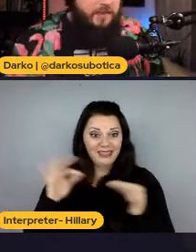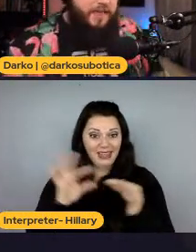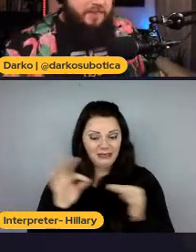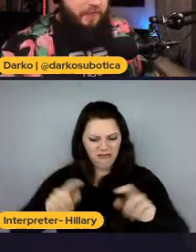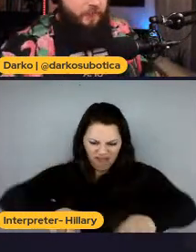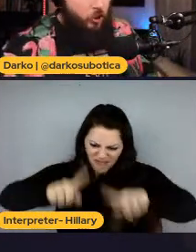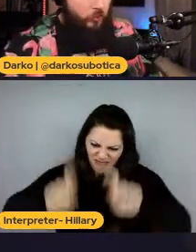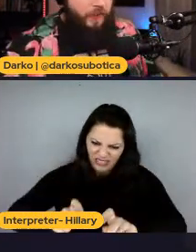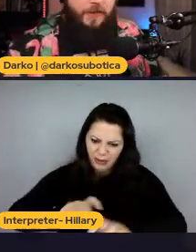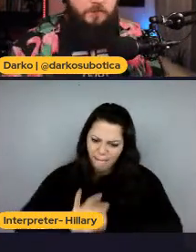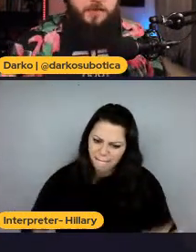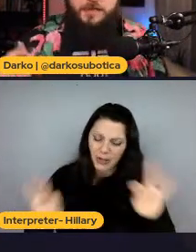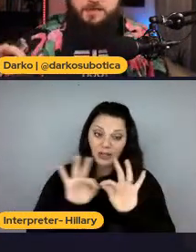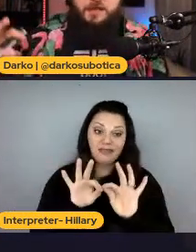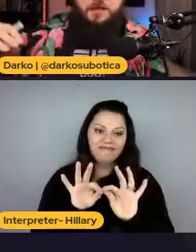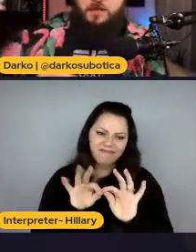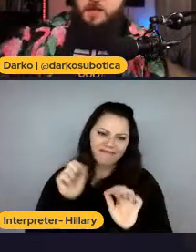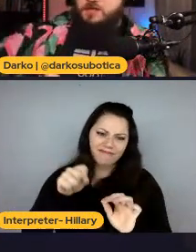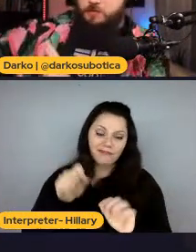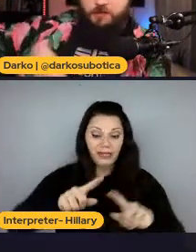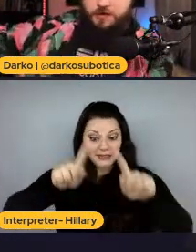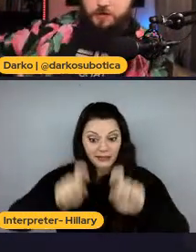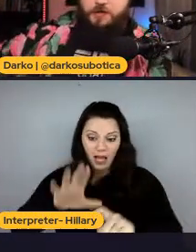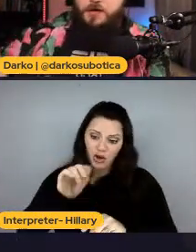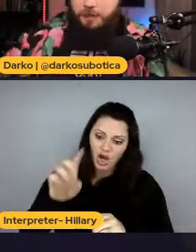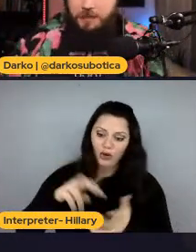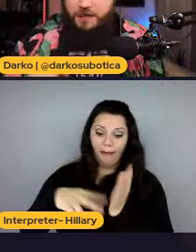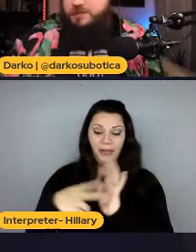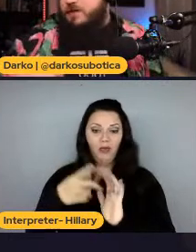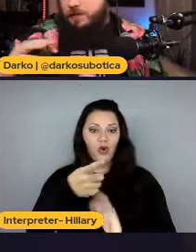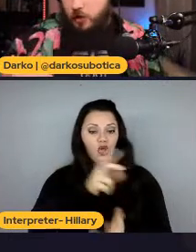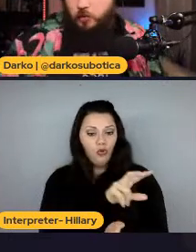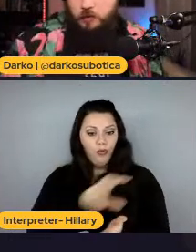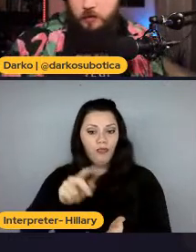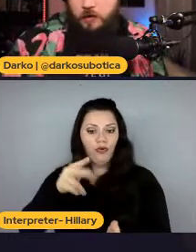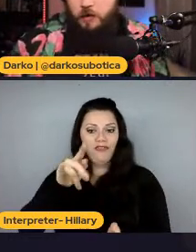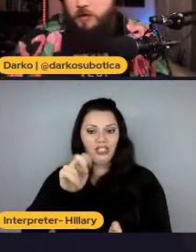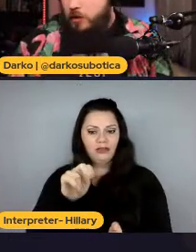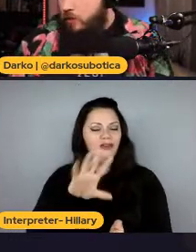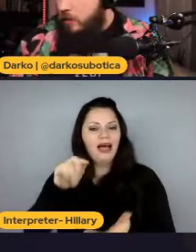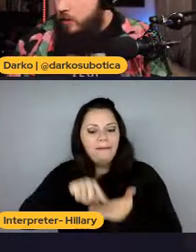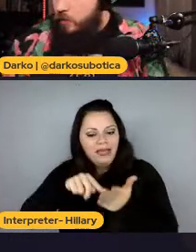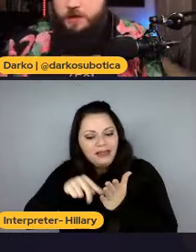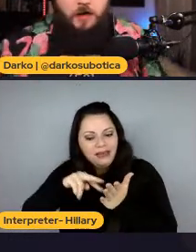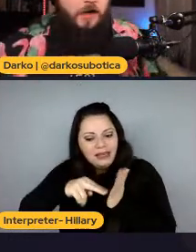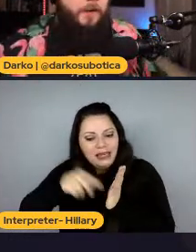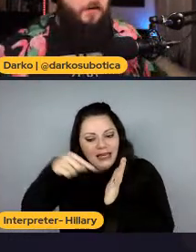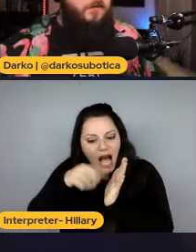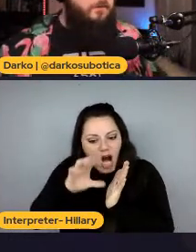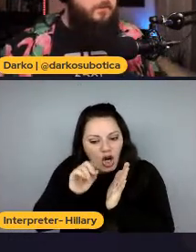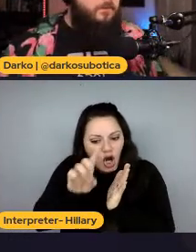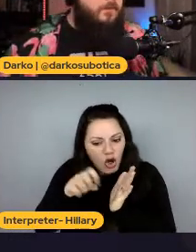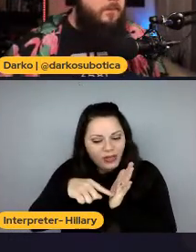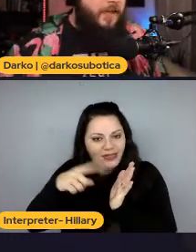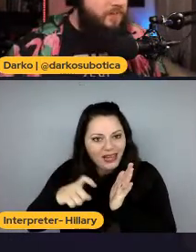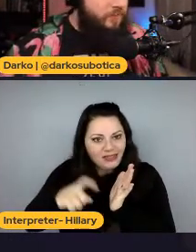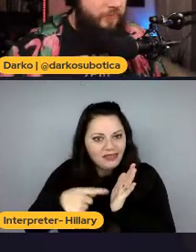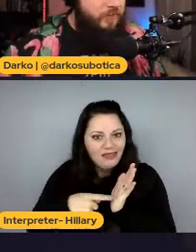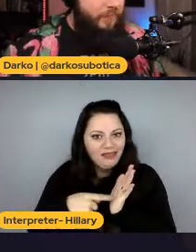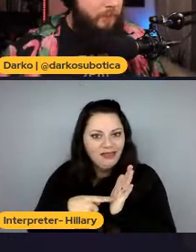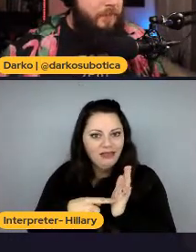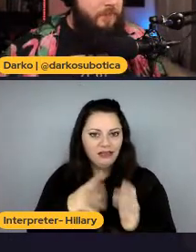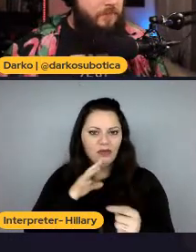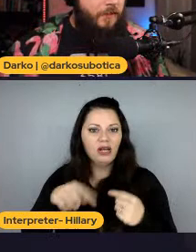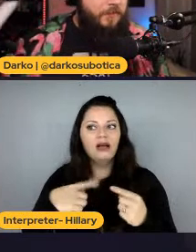when I say testing code, I don't mean testing things you provision. I mean testing the code. You know, we talk about